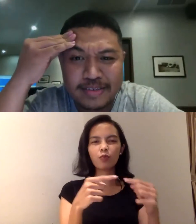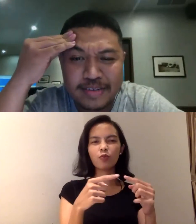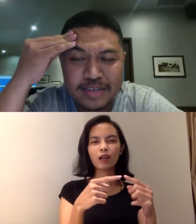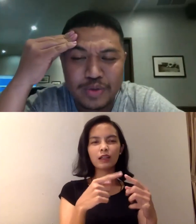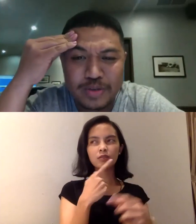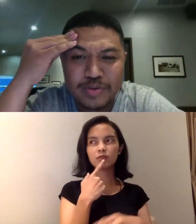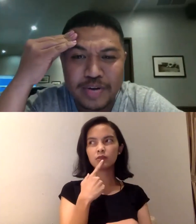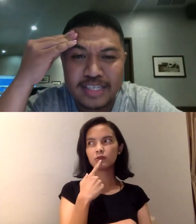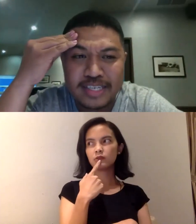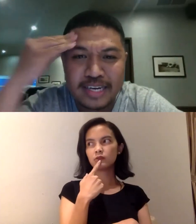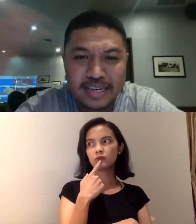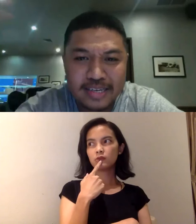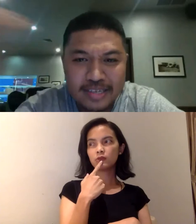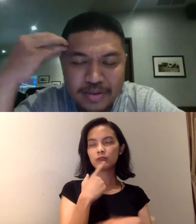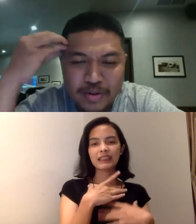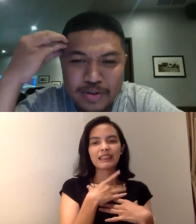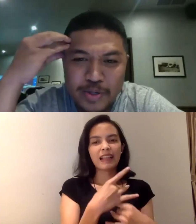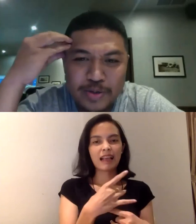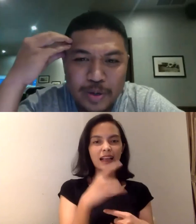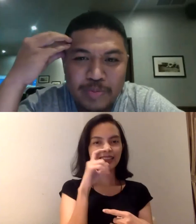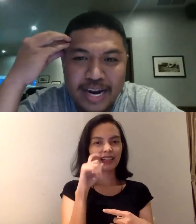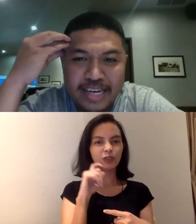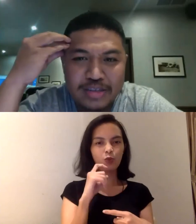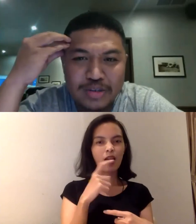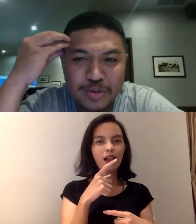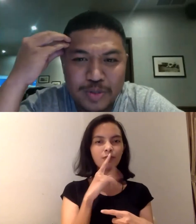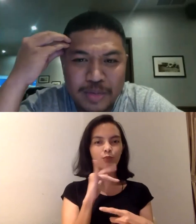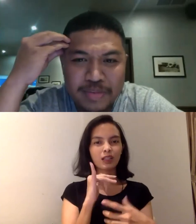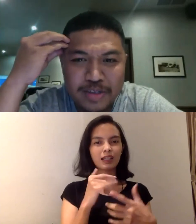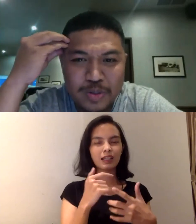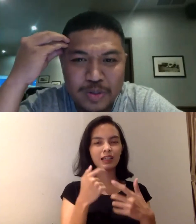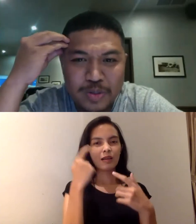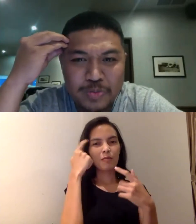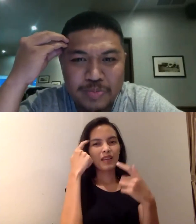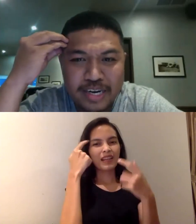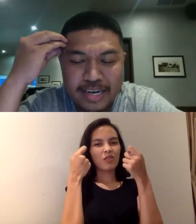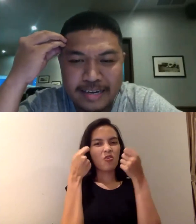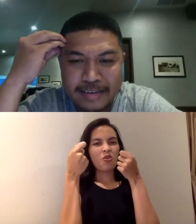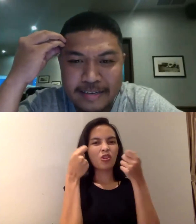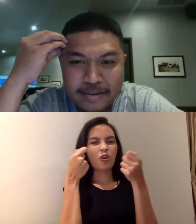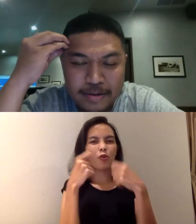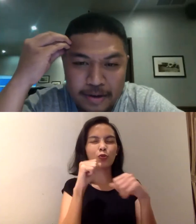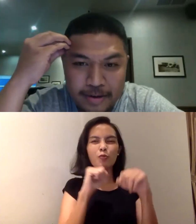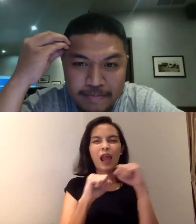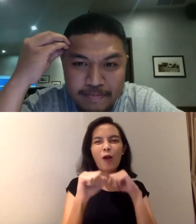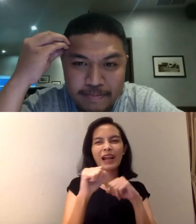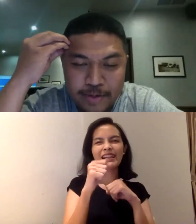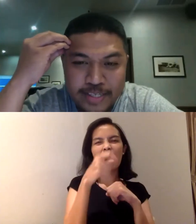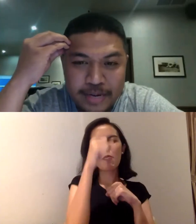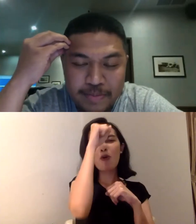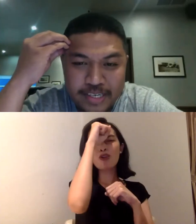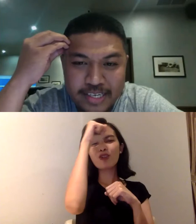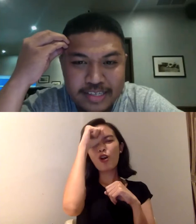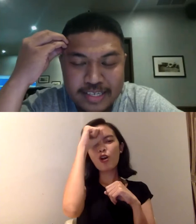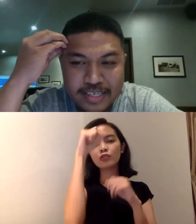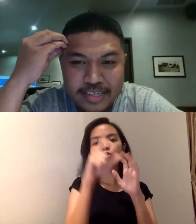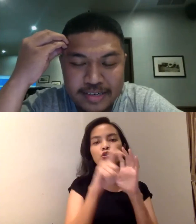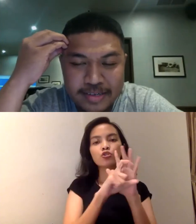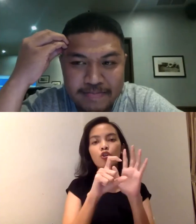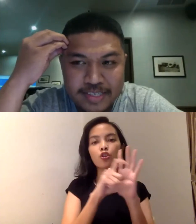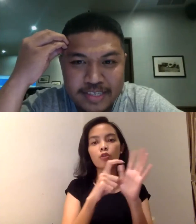Like the sexual attraction that controls our mind to do something stupid, like for example,